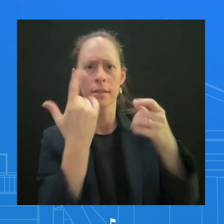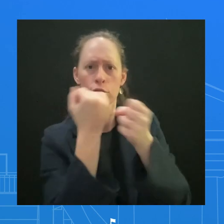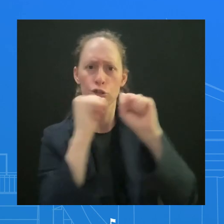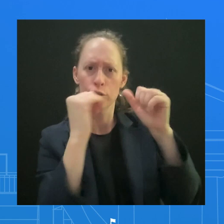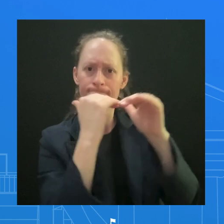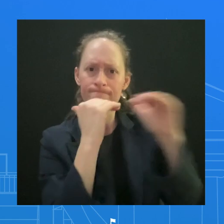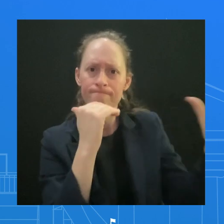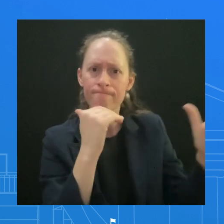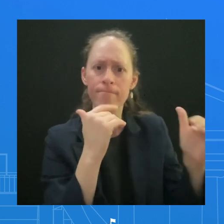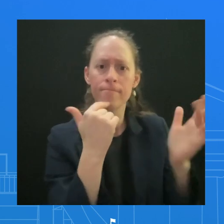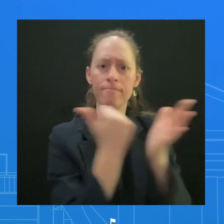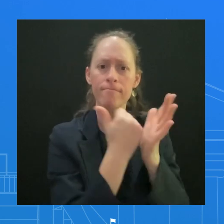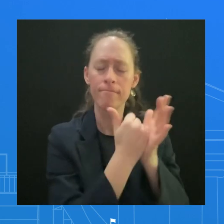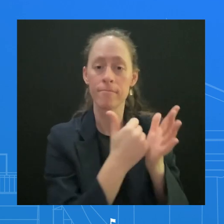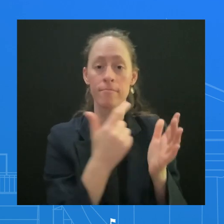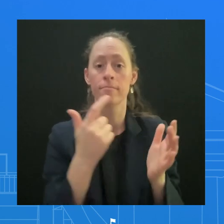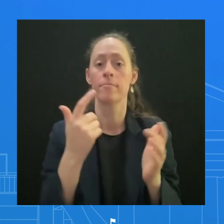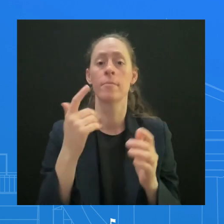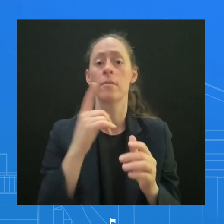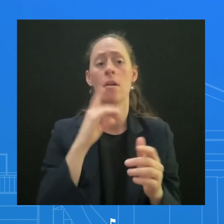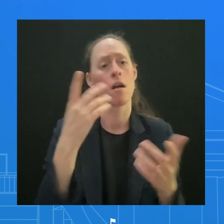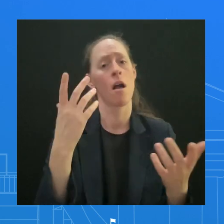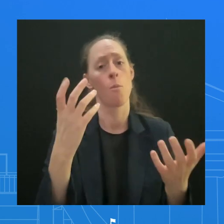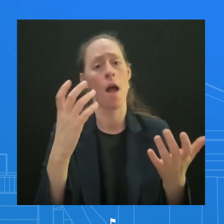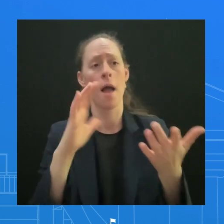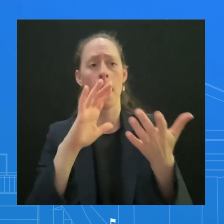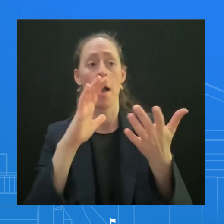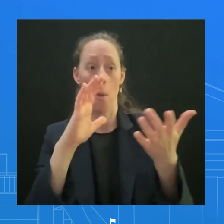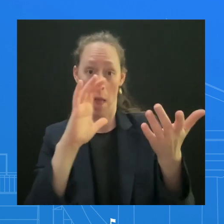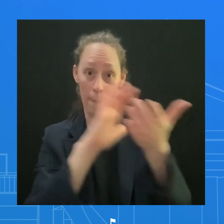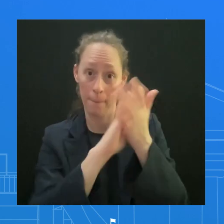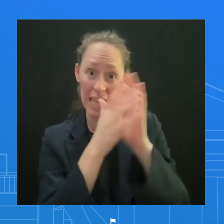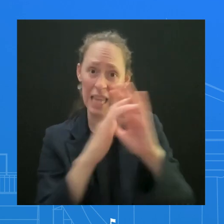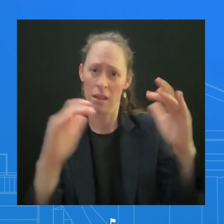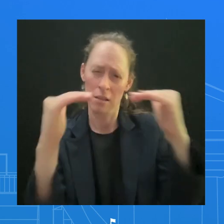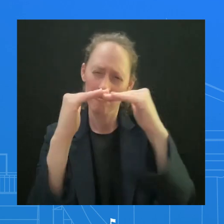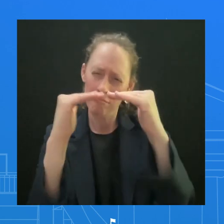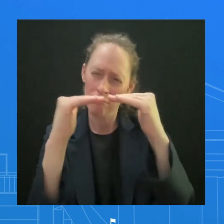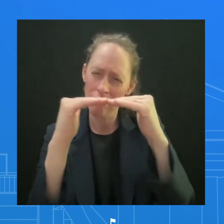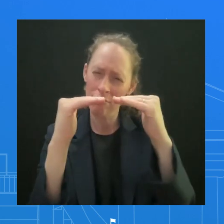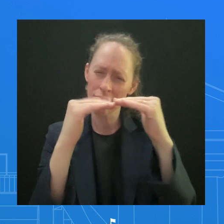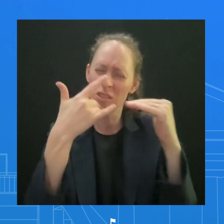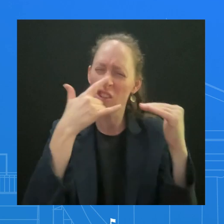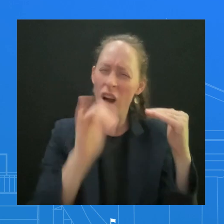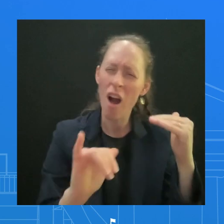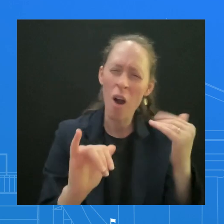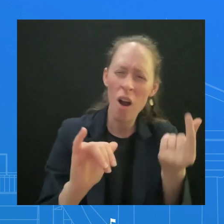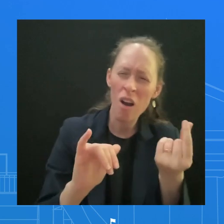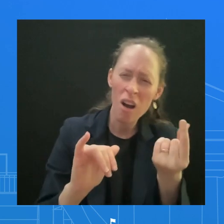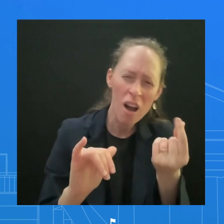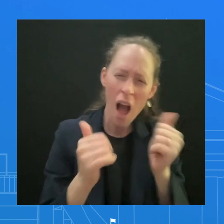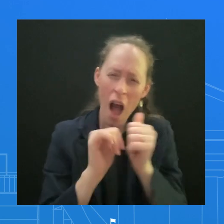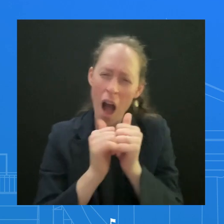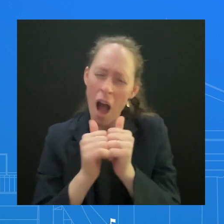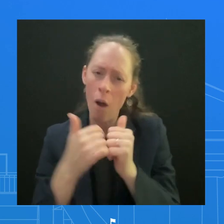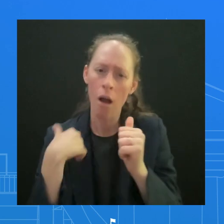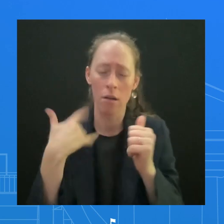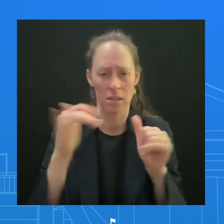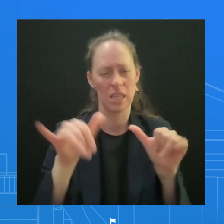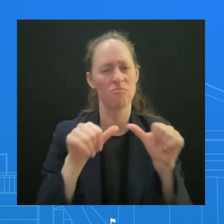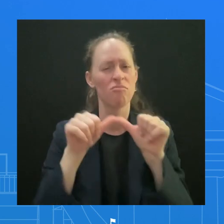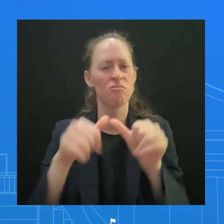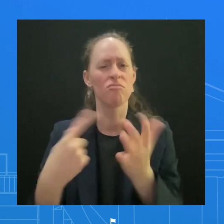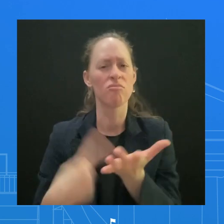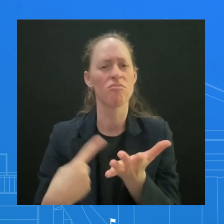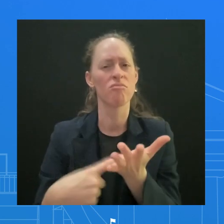principles behind that and how you get that. And those conversations are ongoing, and we'll continue to conduct them, not only with the Ukrainians, but with allies